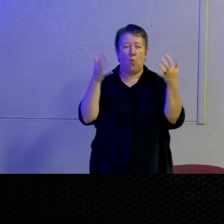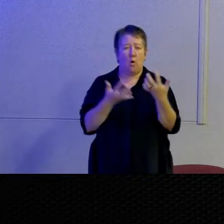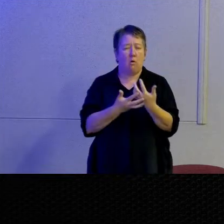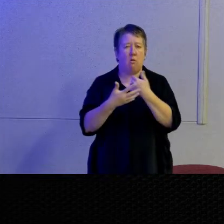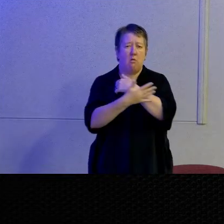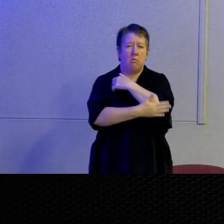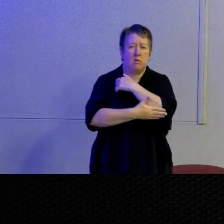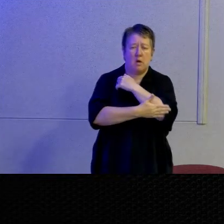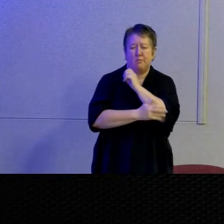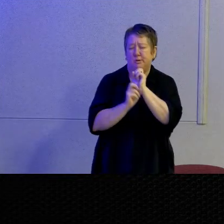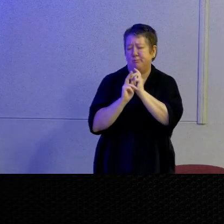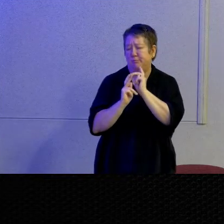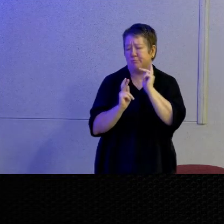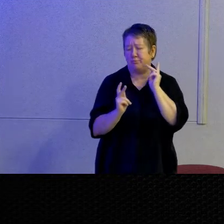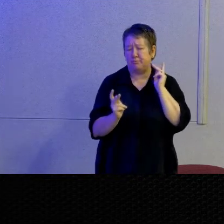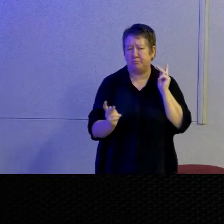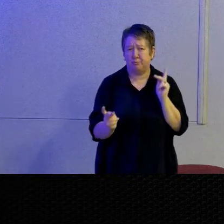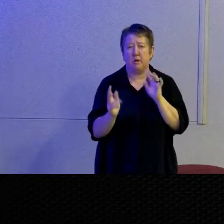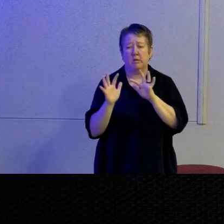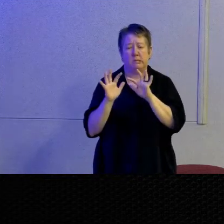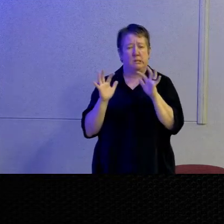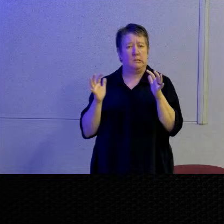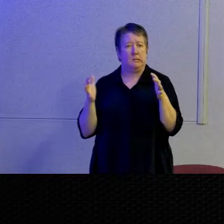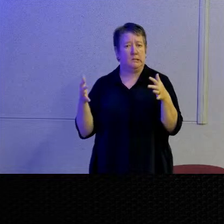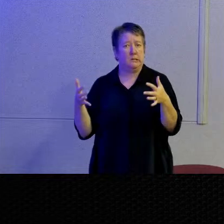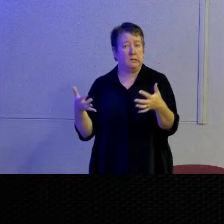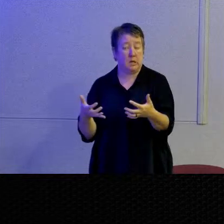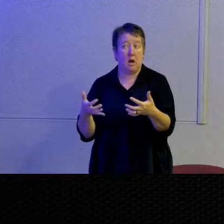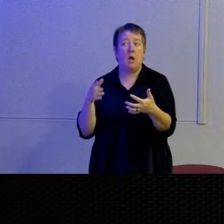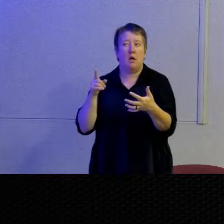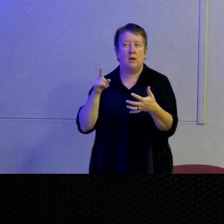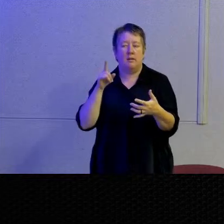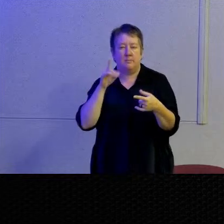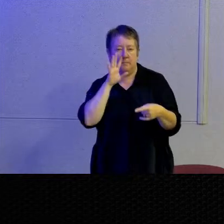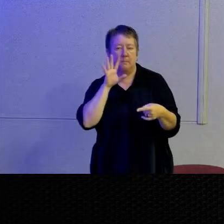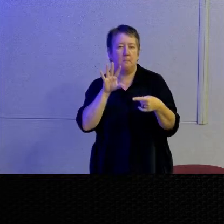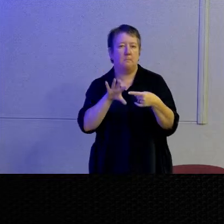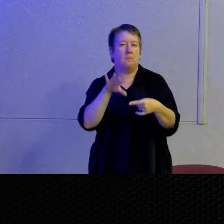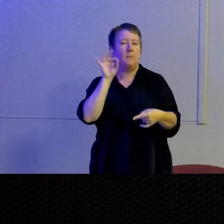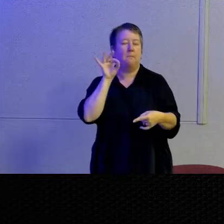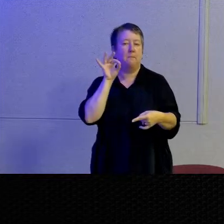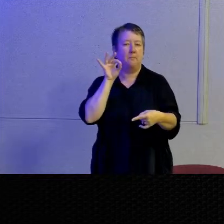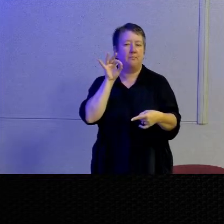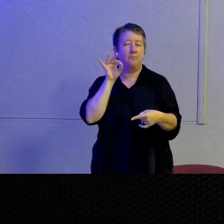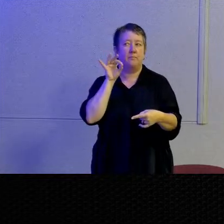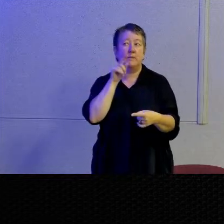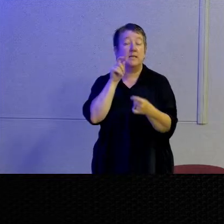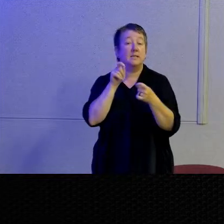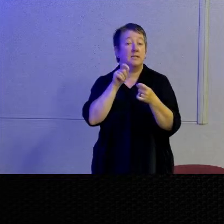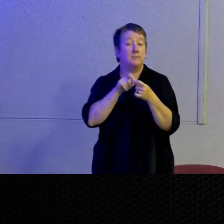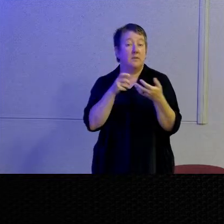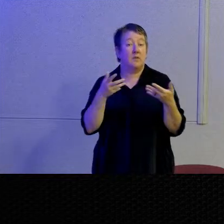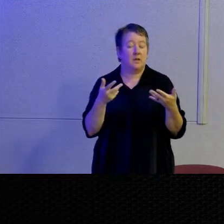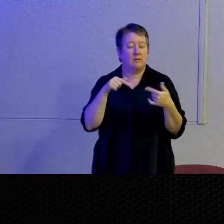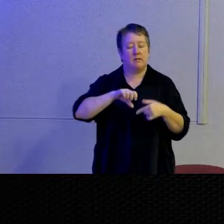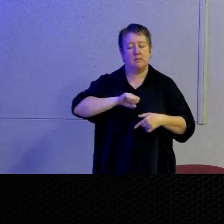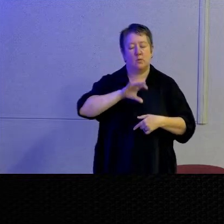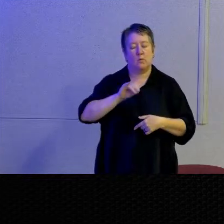100 nationalities, as you've heard, and in particular, scientists from South Africa.